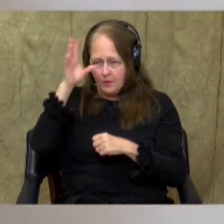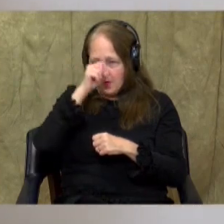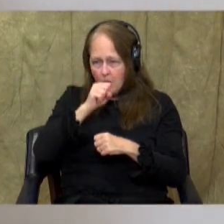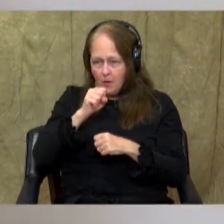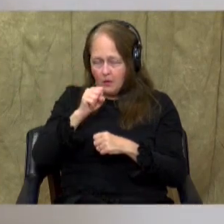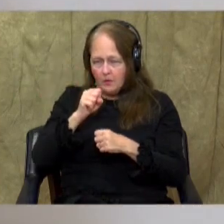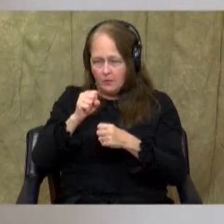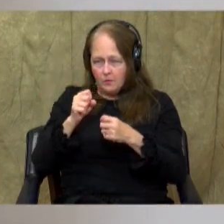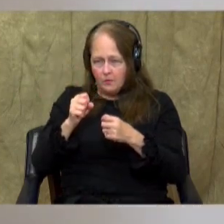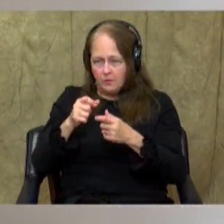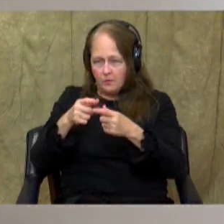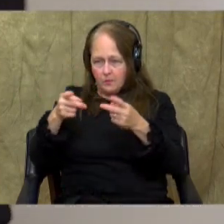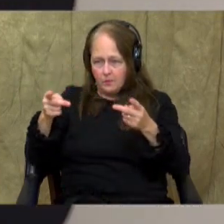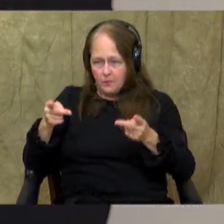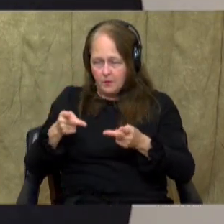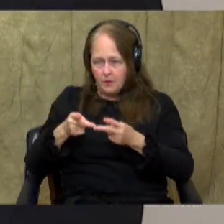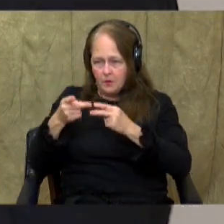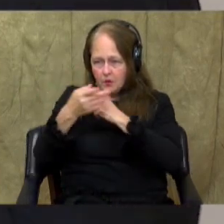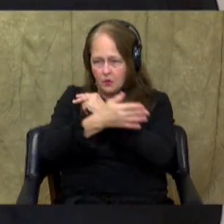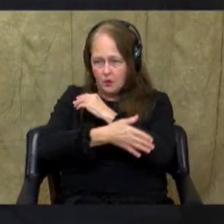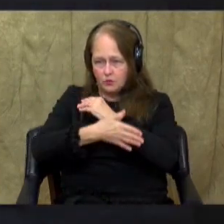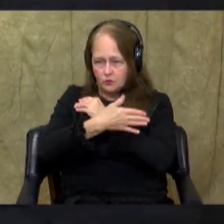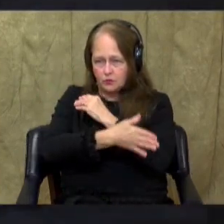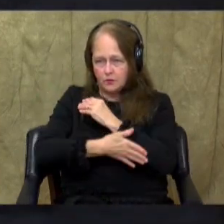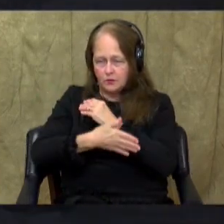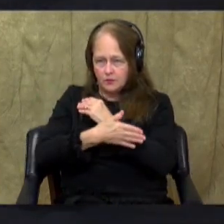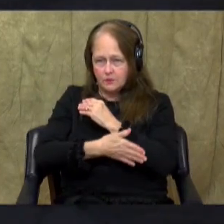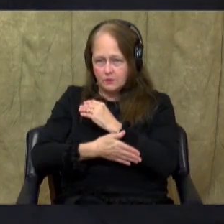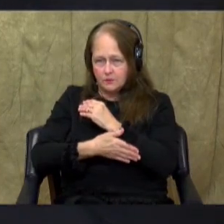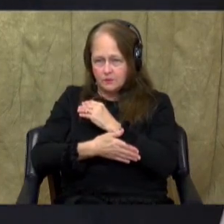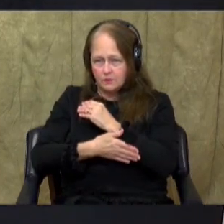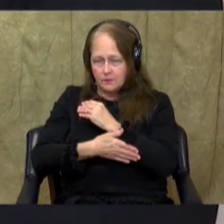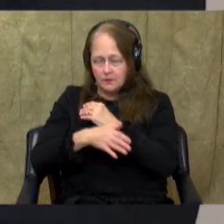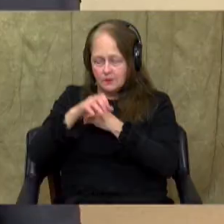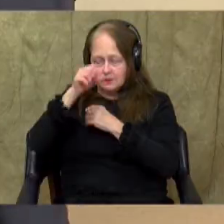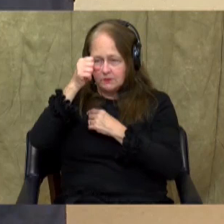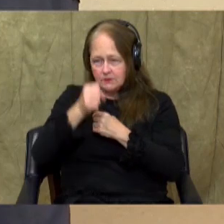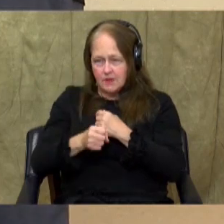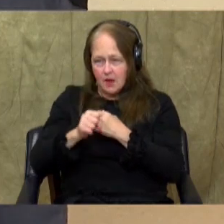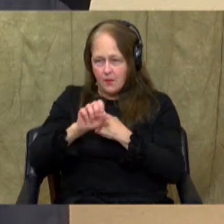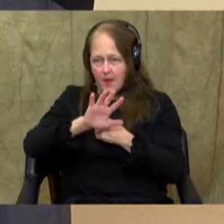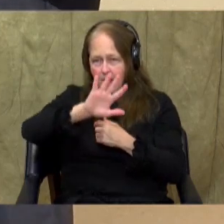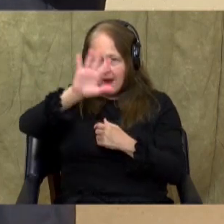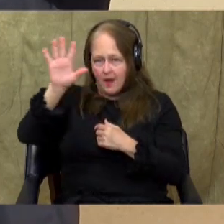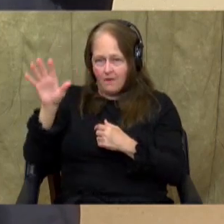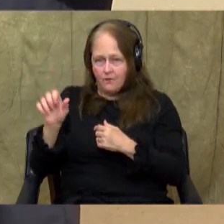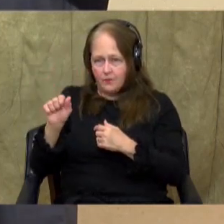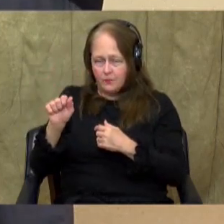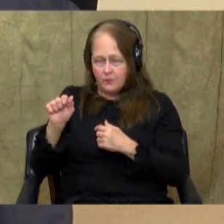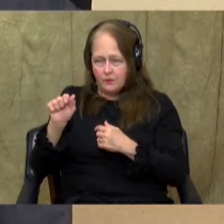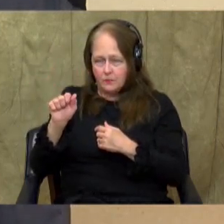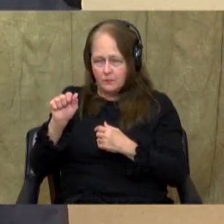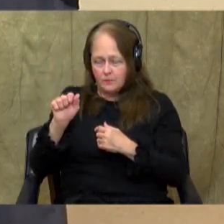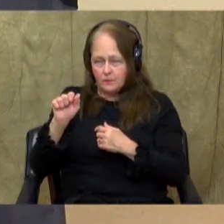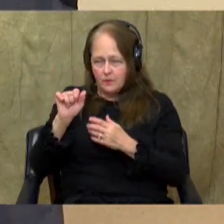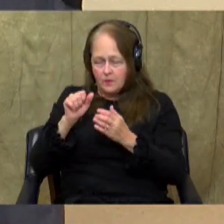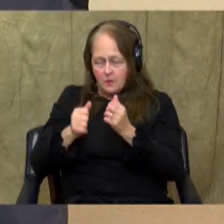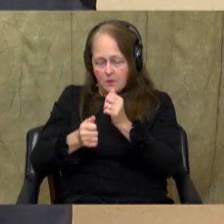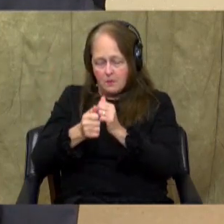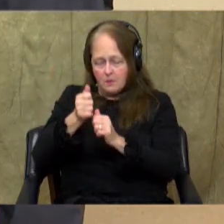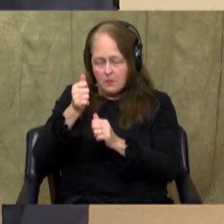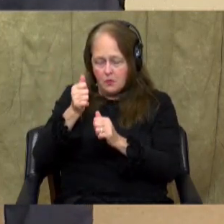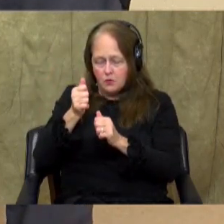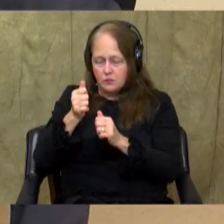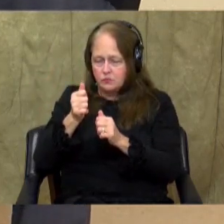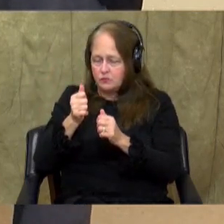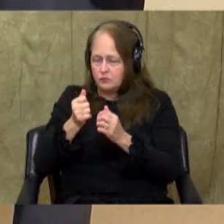the location? This is a country, and the country is South Africa. So South Africa is the most